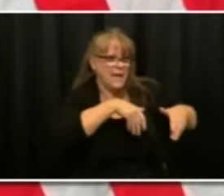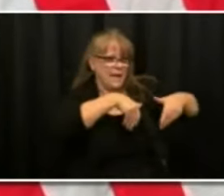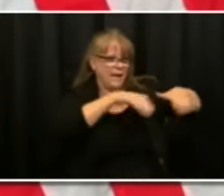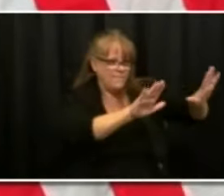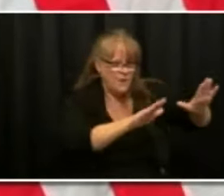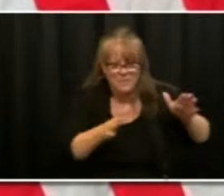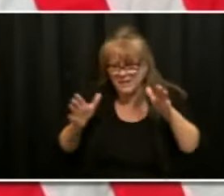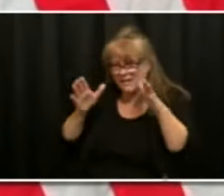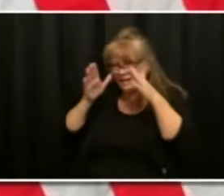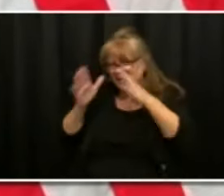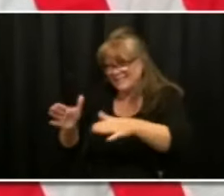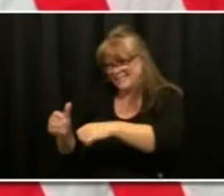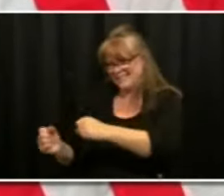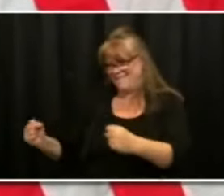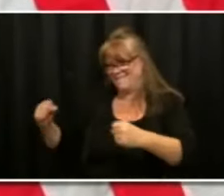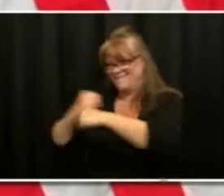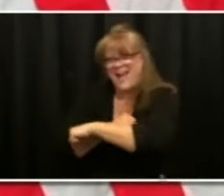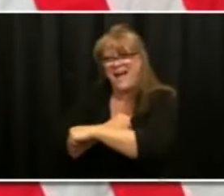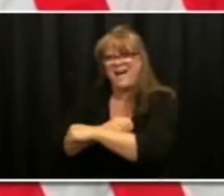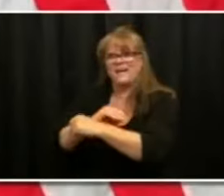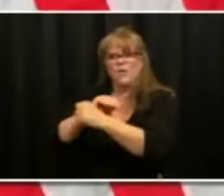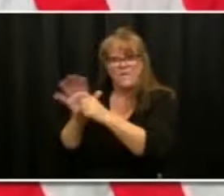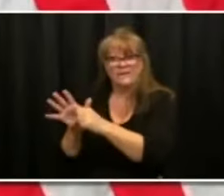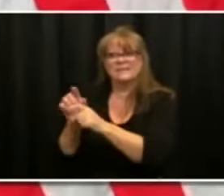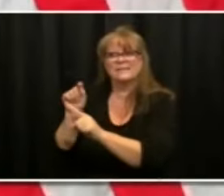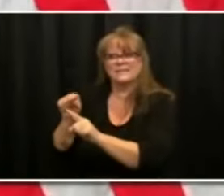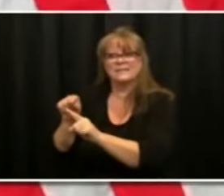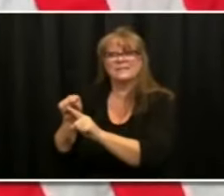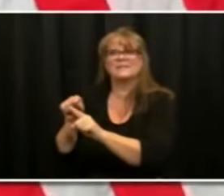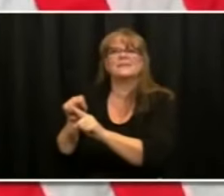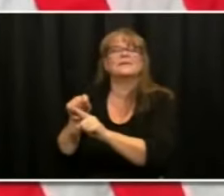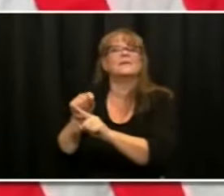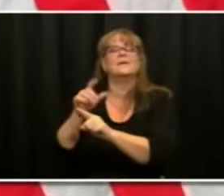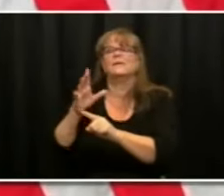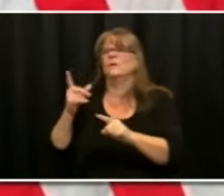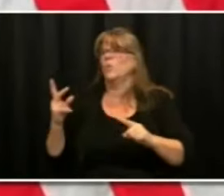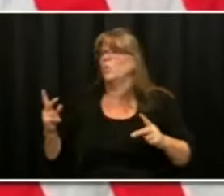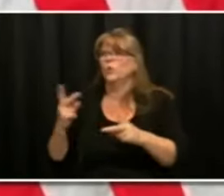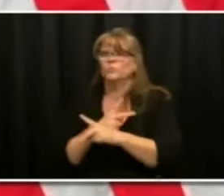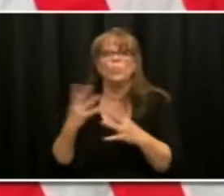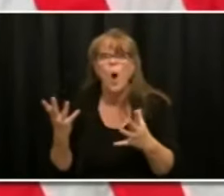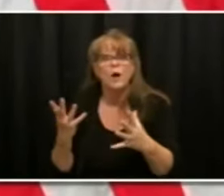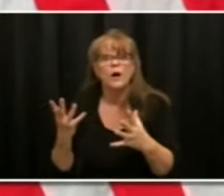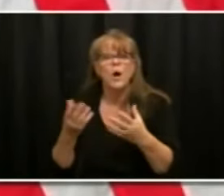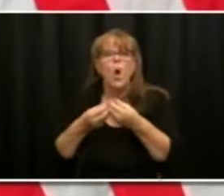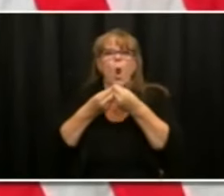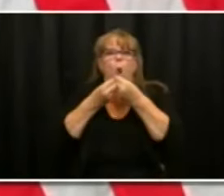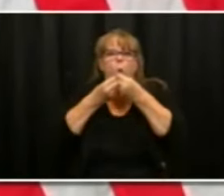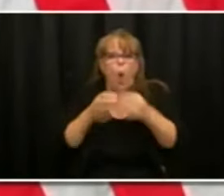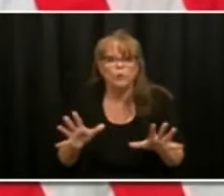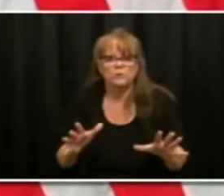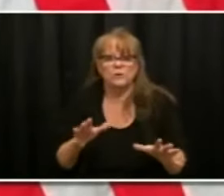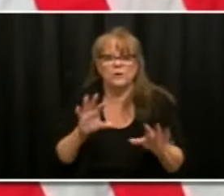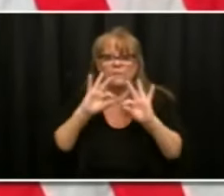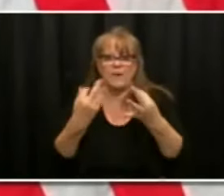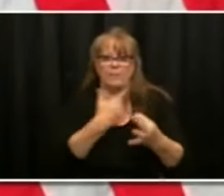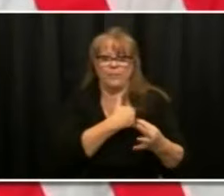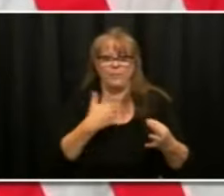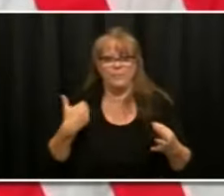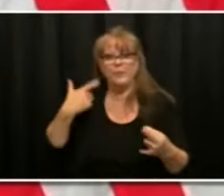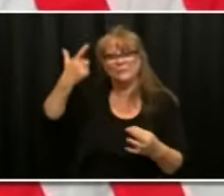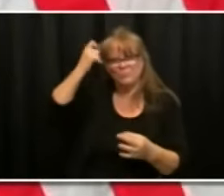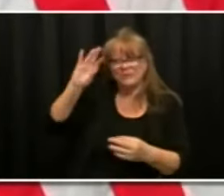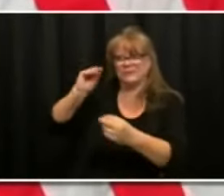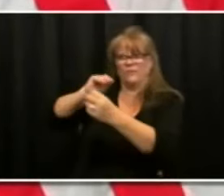ultimate sacrifice of losing a loved one to this pandemic. But that should really serve as a reason to strengthen our resolve, to